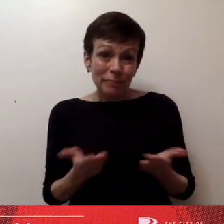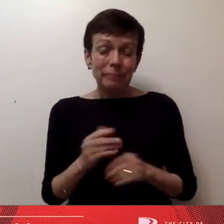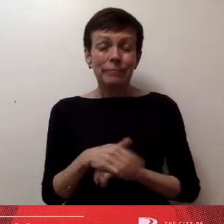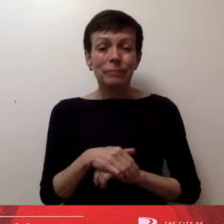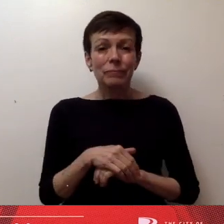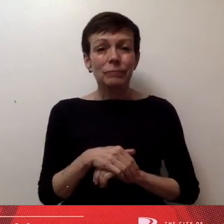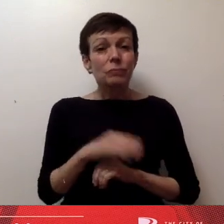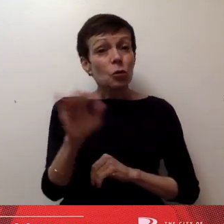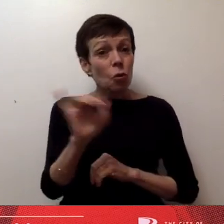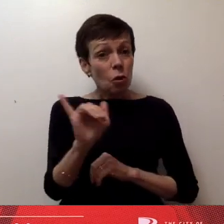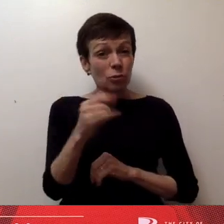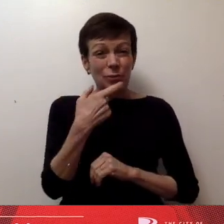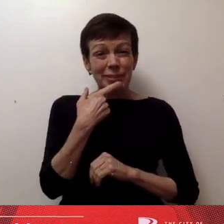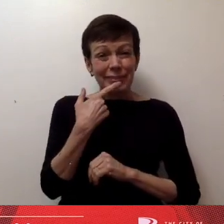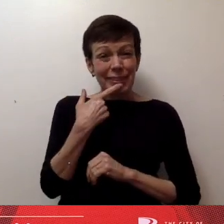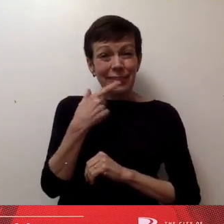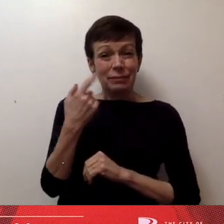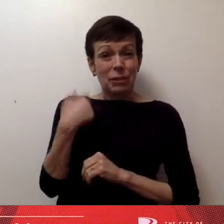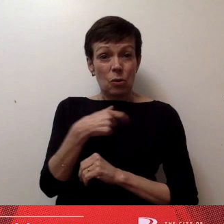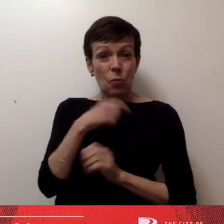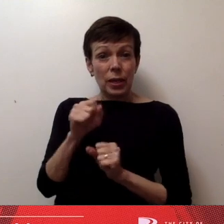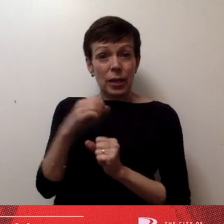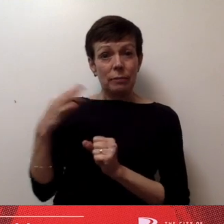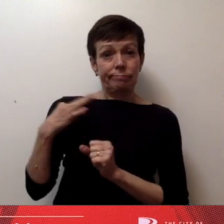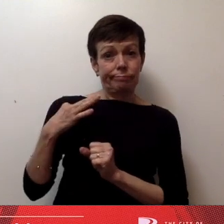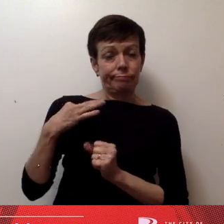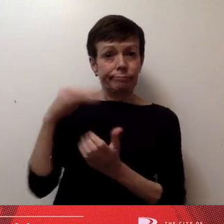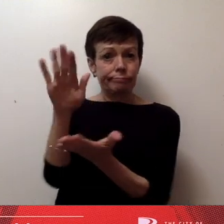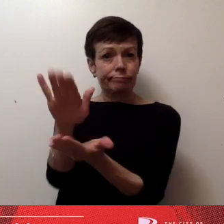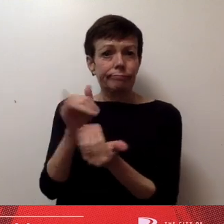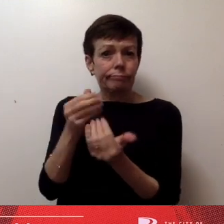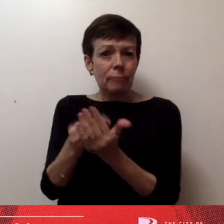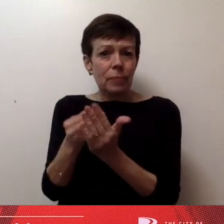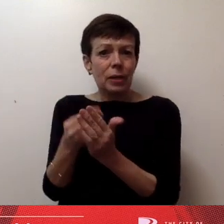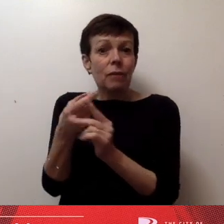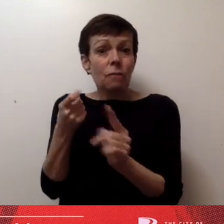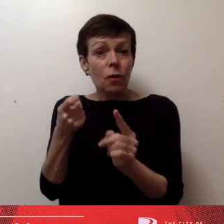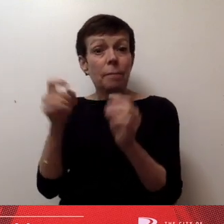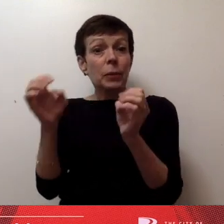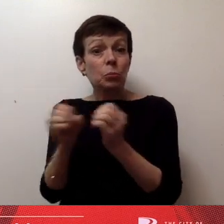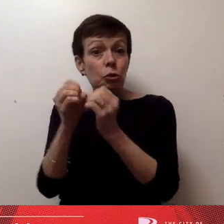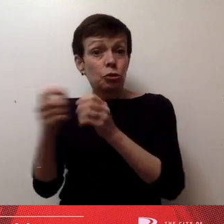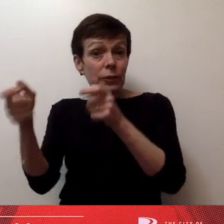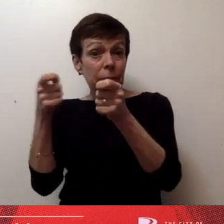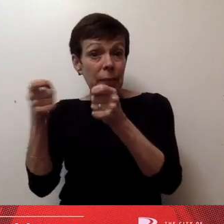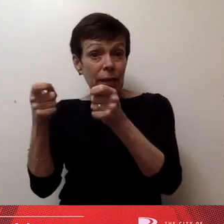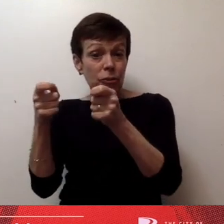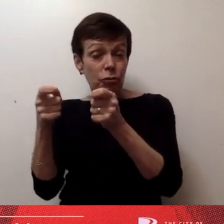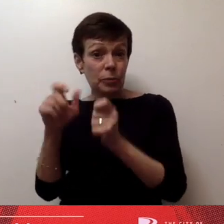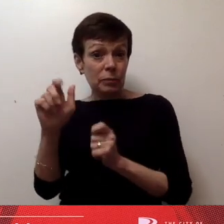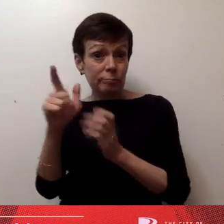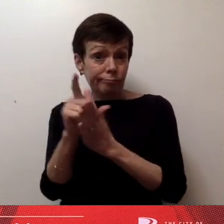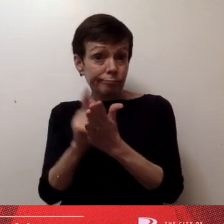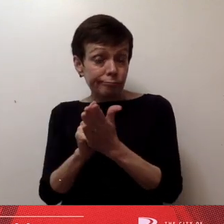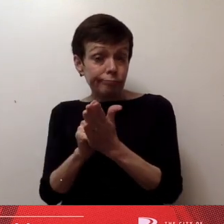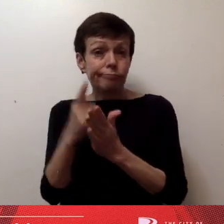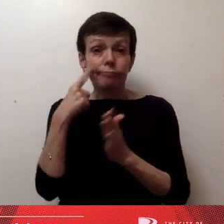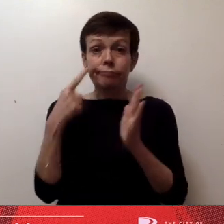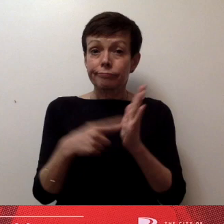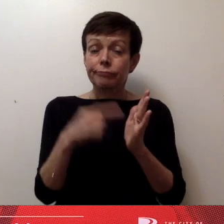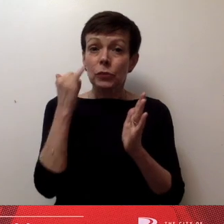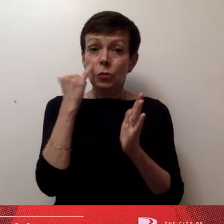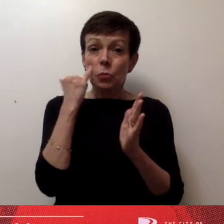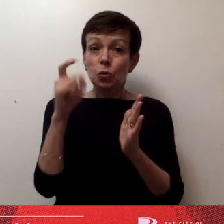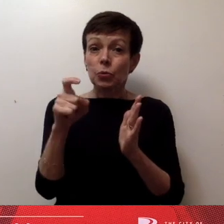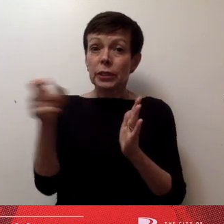city access to additional resources under the emergency management. So for example, if we needed additional personnel from other